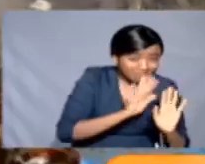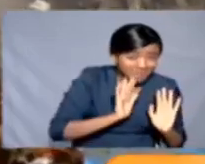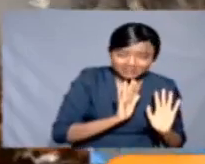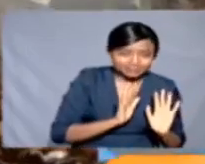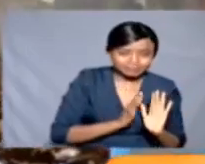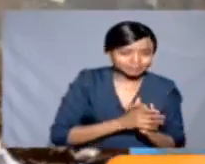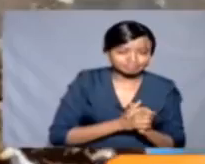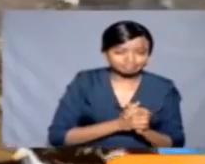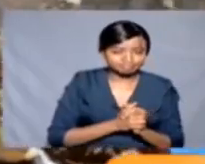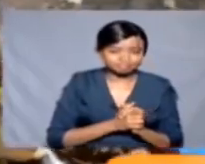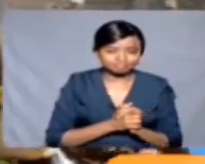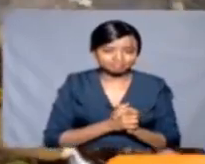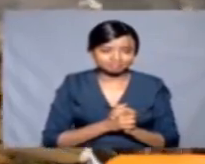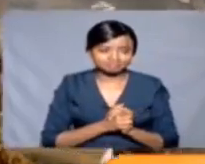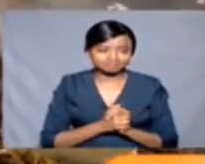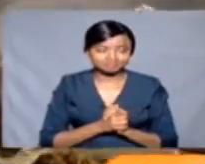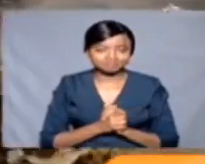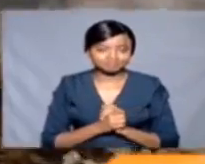air.